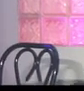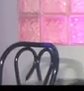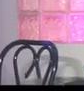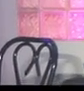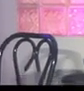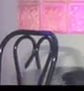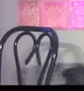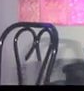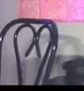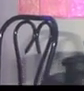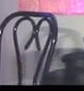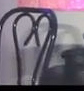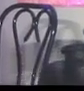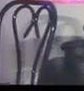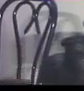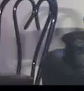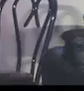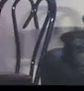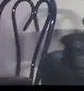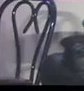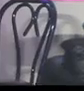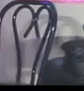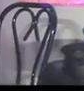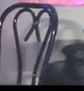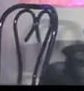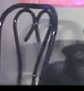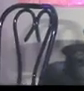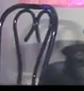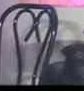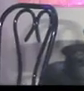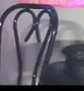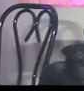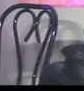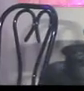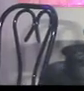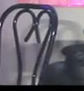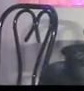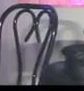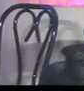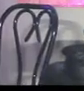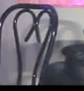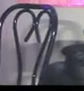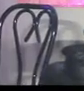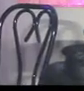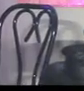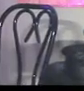friend, and former Senate President Bill Galvano. Bill, you can...